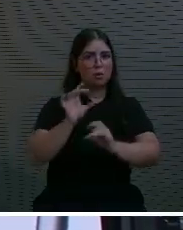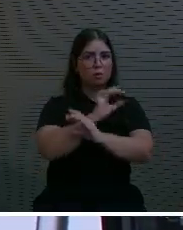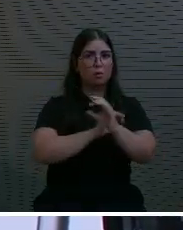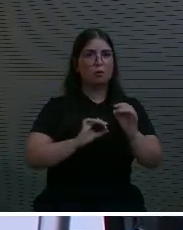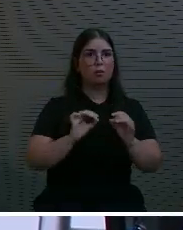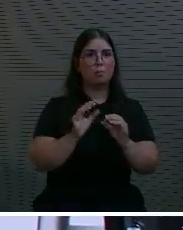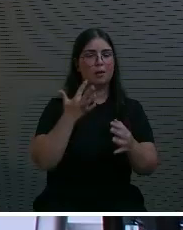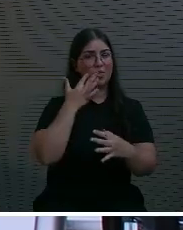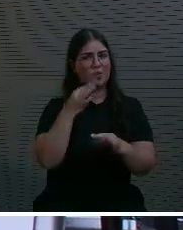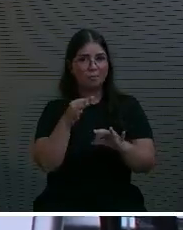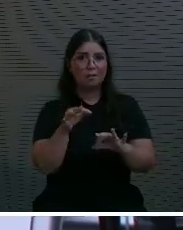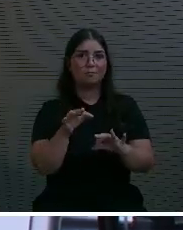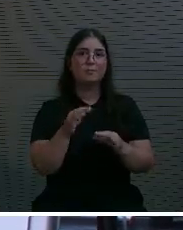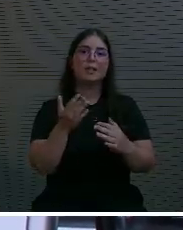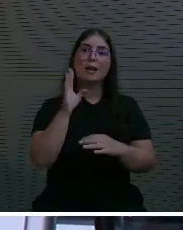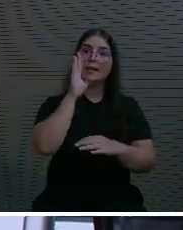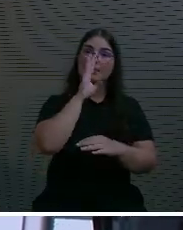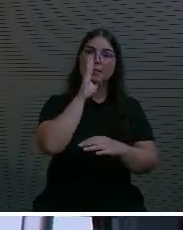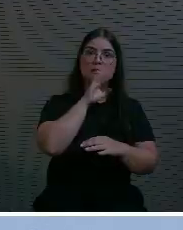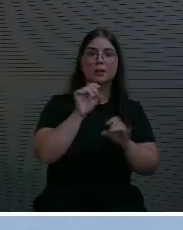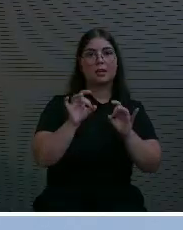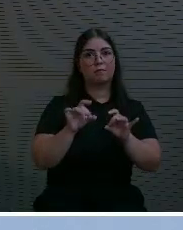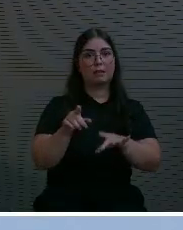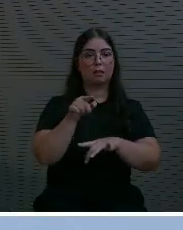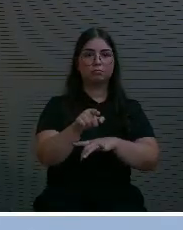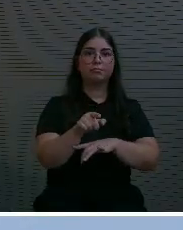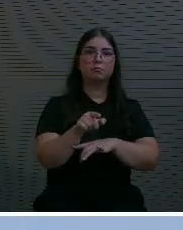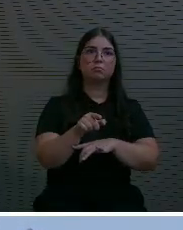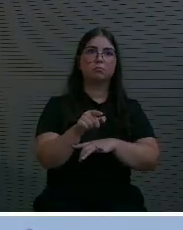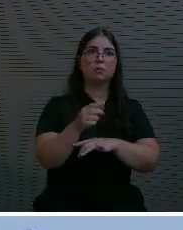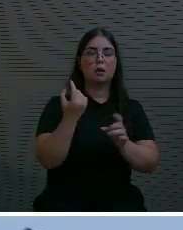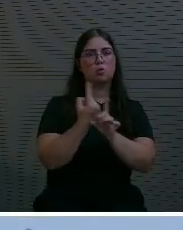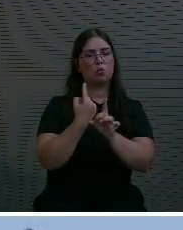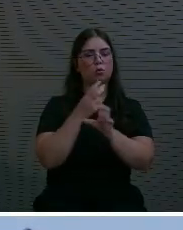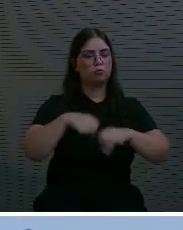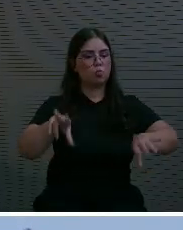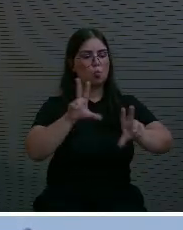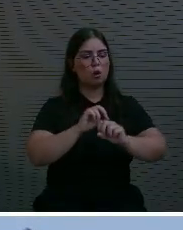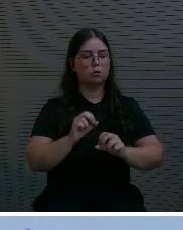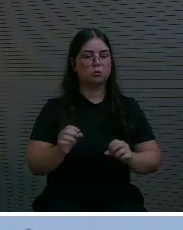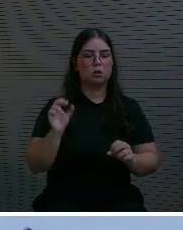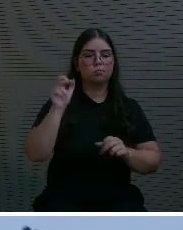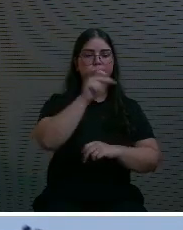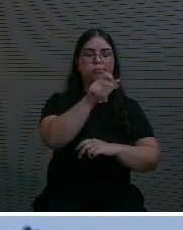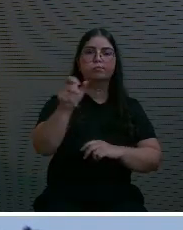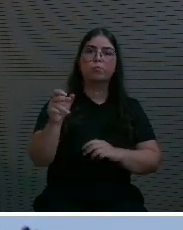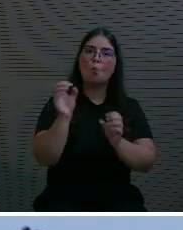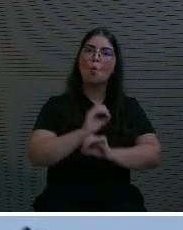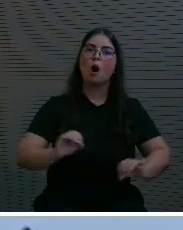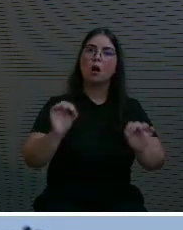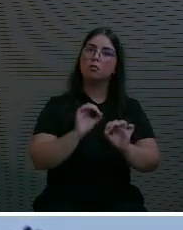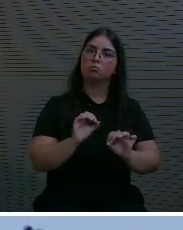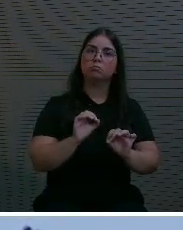extreme precautions, nothing new is ever going to come. I bet every single one of you has a cell phone